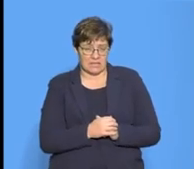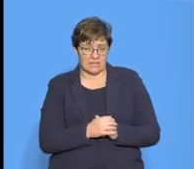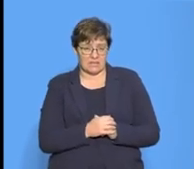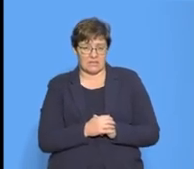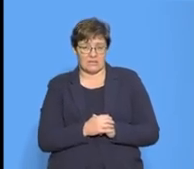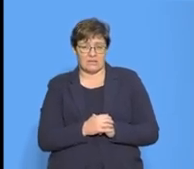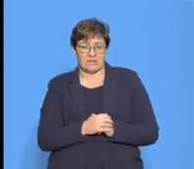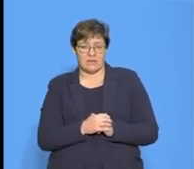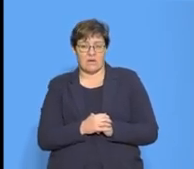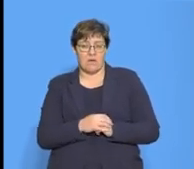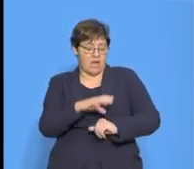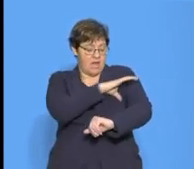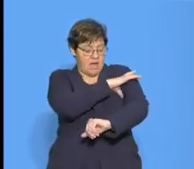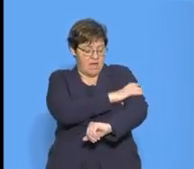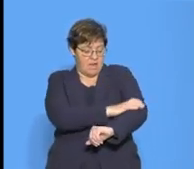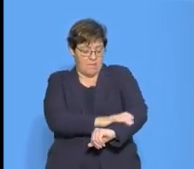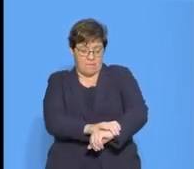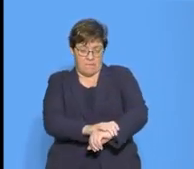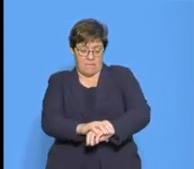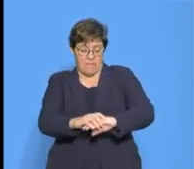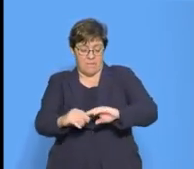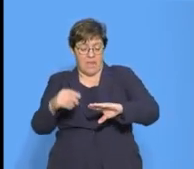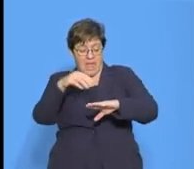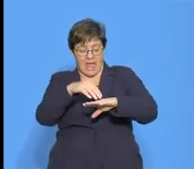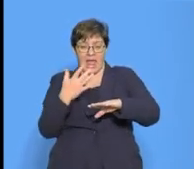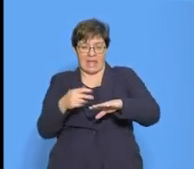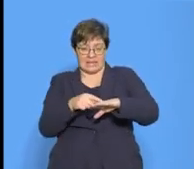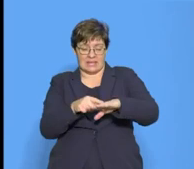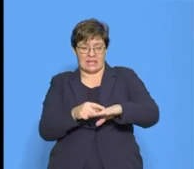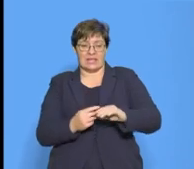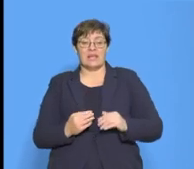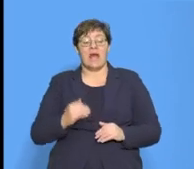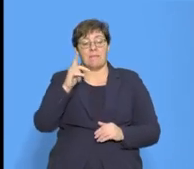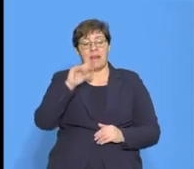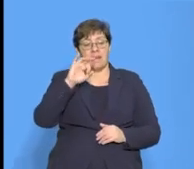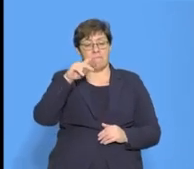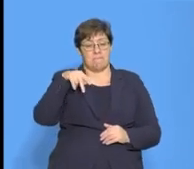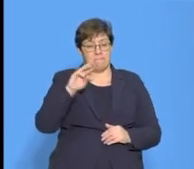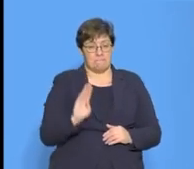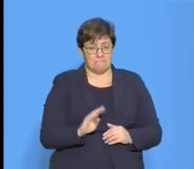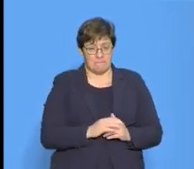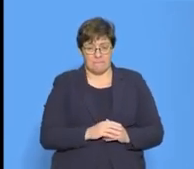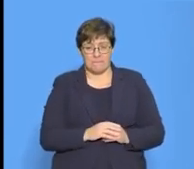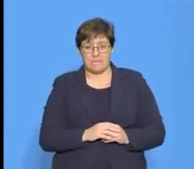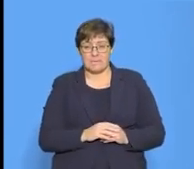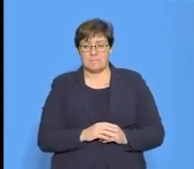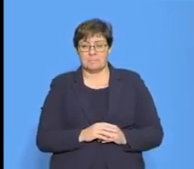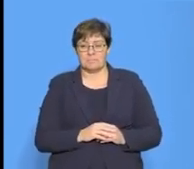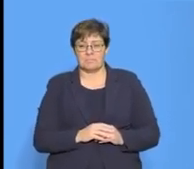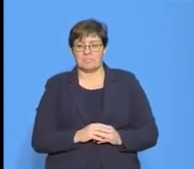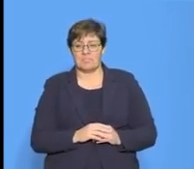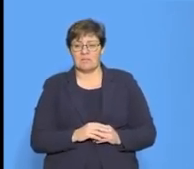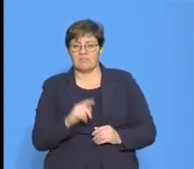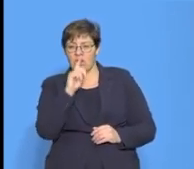because this is the whole arm, including the hand, is the upper limb. But we're